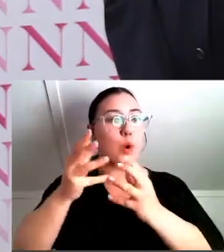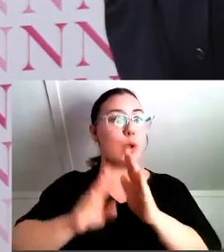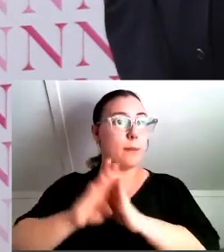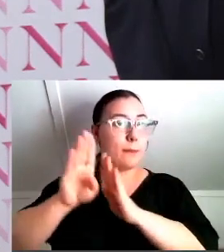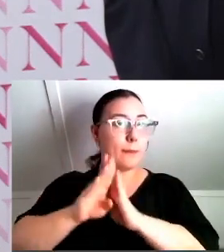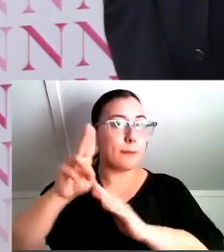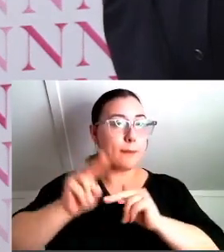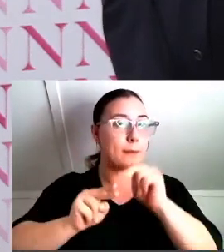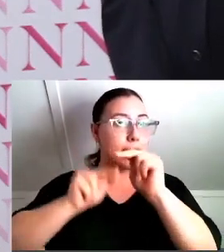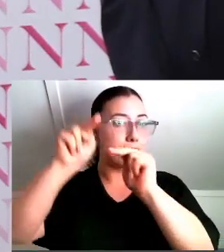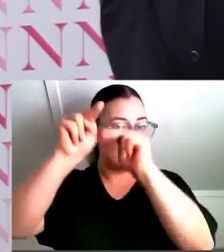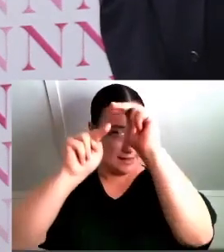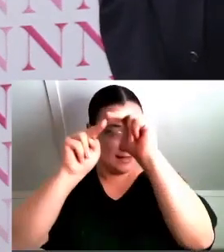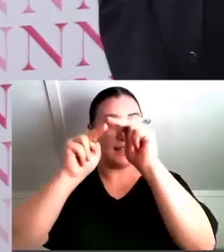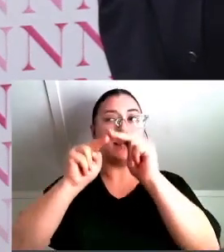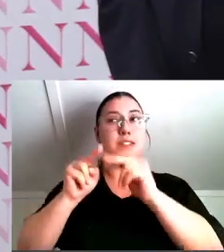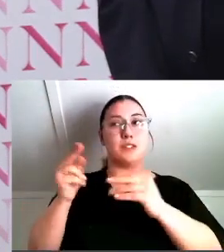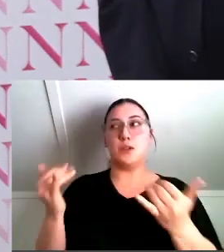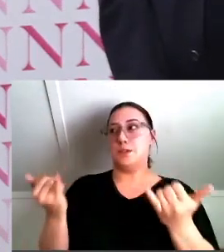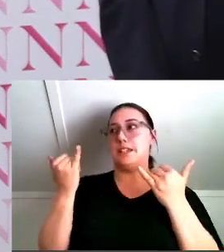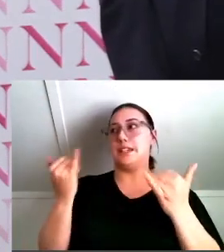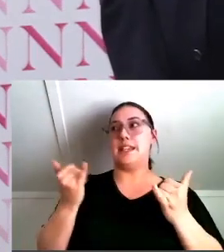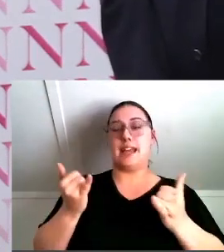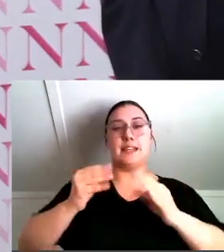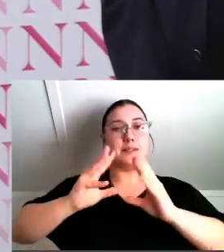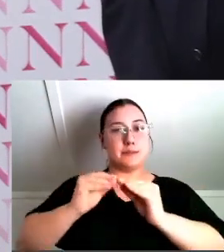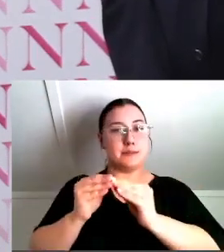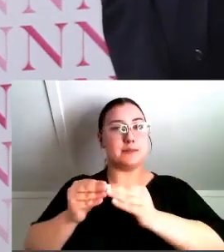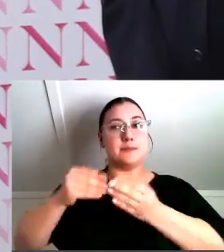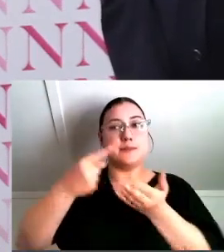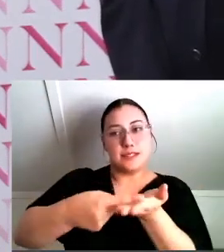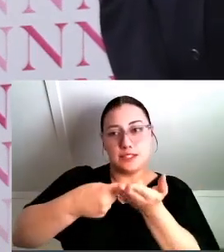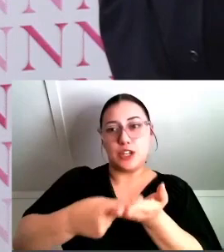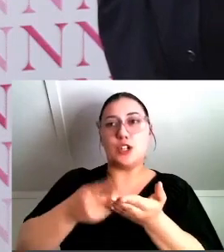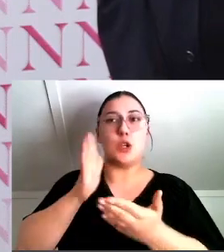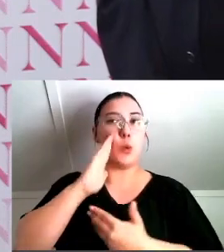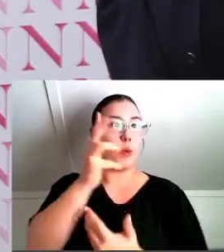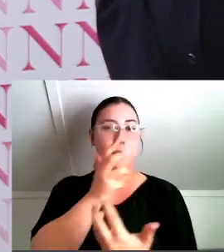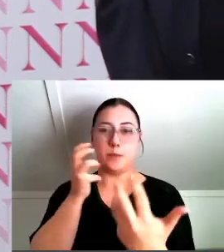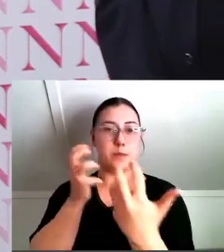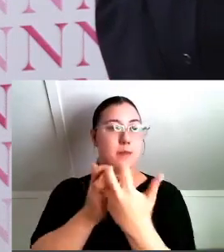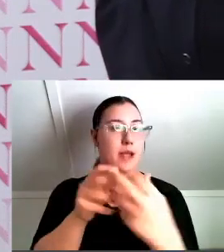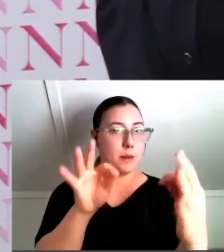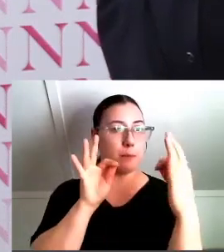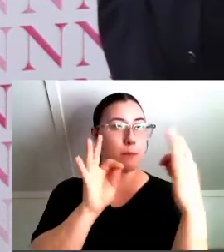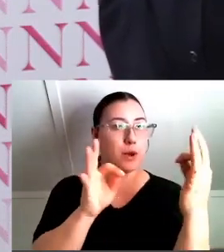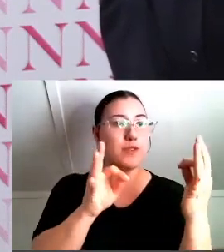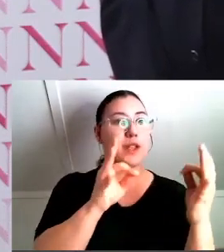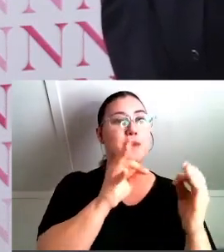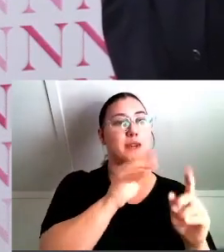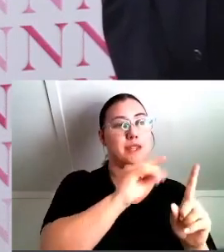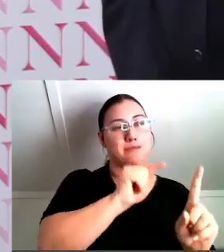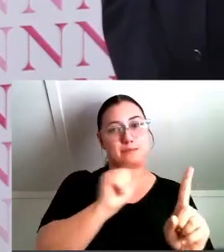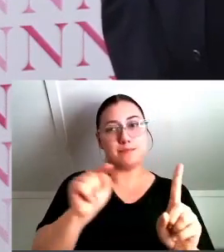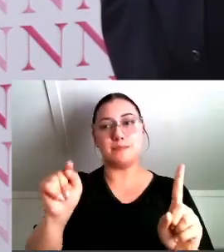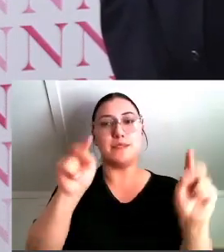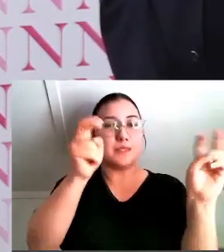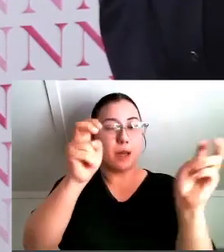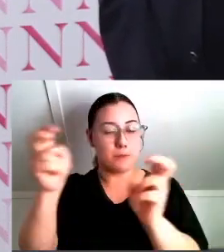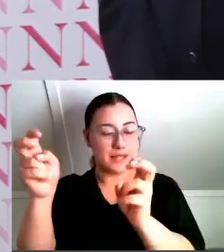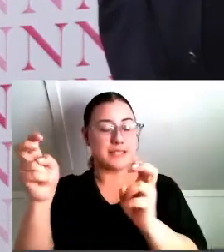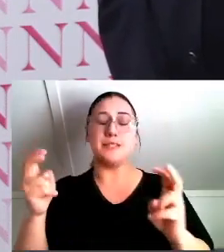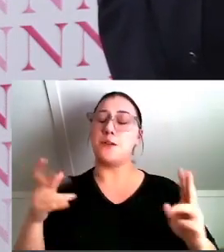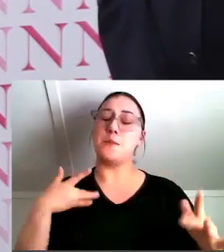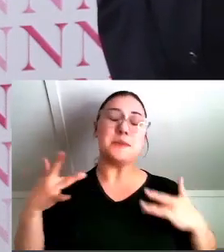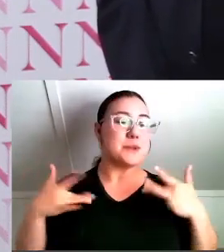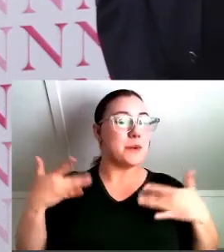believe that his talk fits very well into these transitions as well. So it's just a real thrill to be here, and it's a thrill to